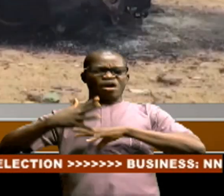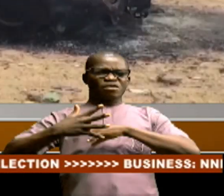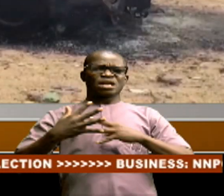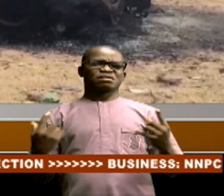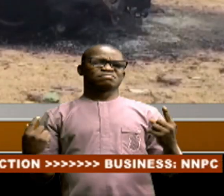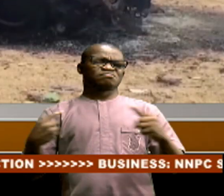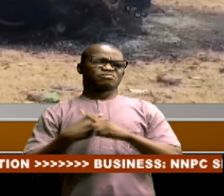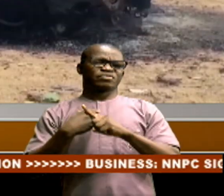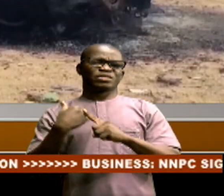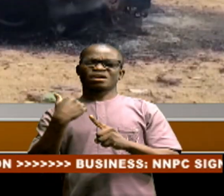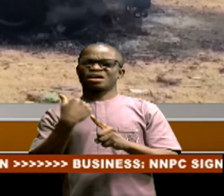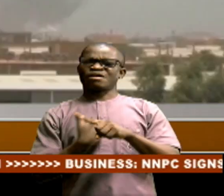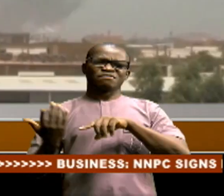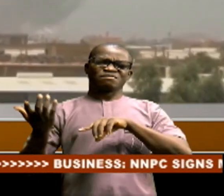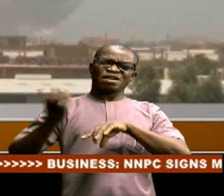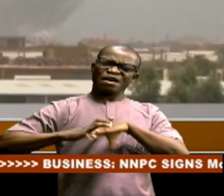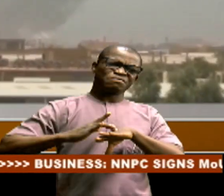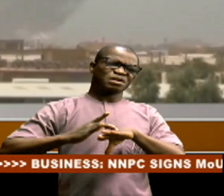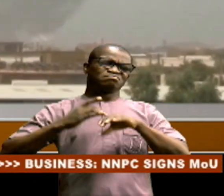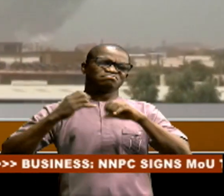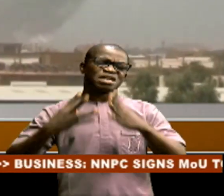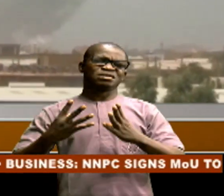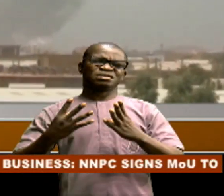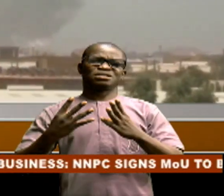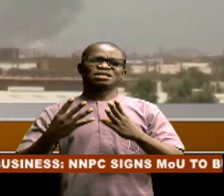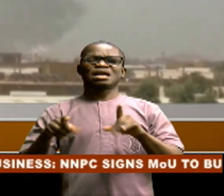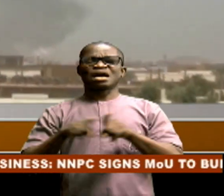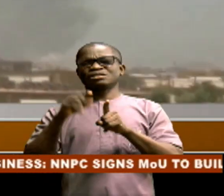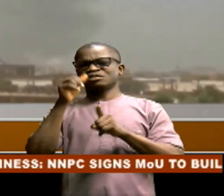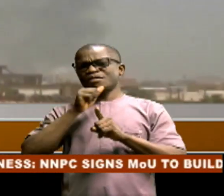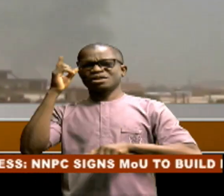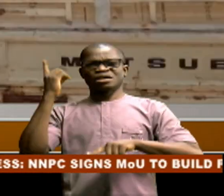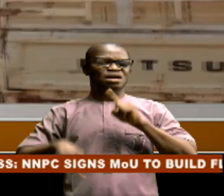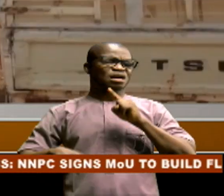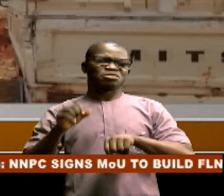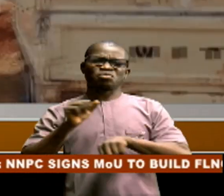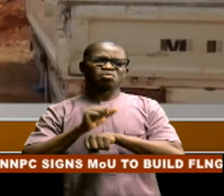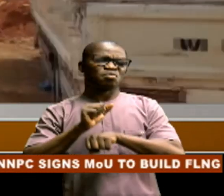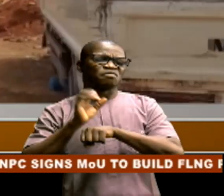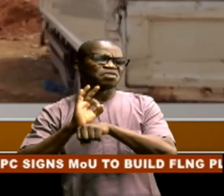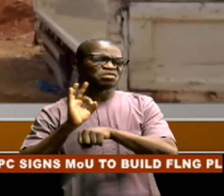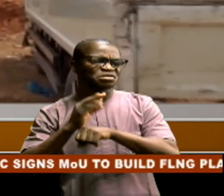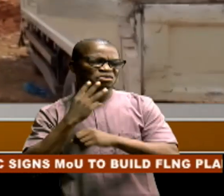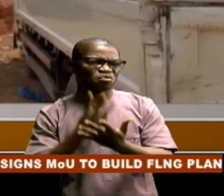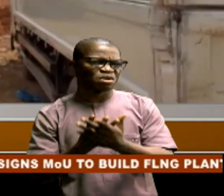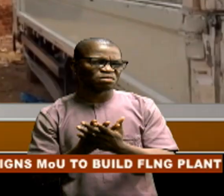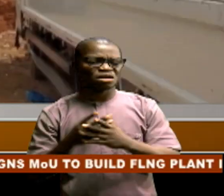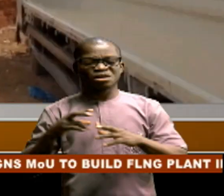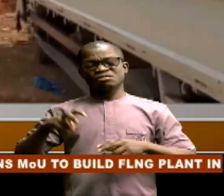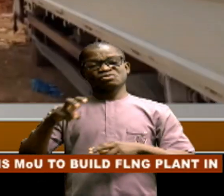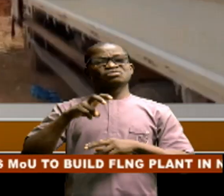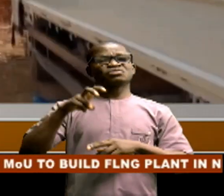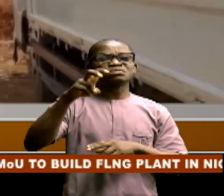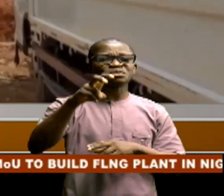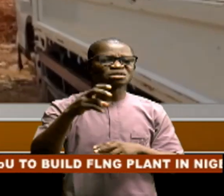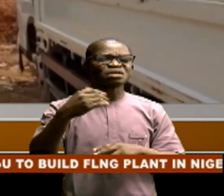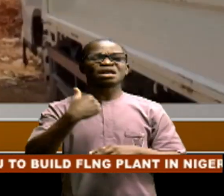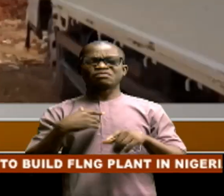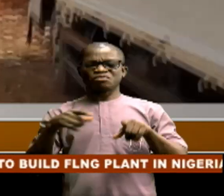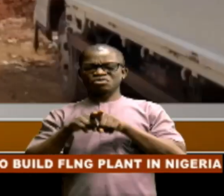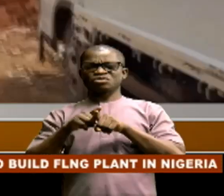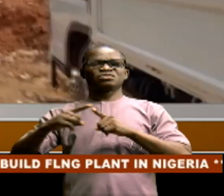worsened the shortage situation as companies cannot operate normally, while transportation routes have also